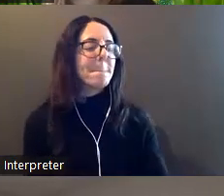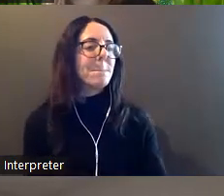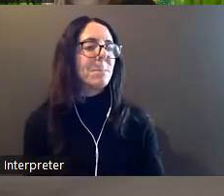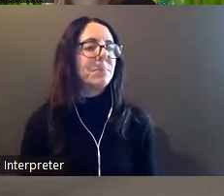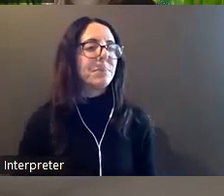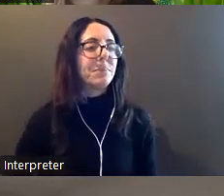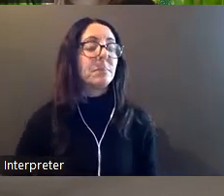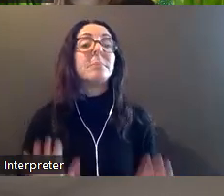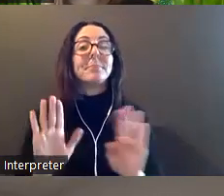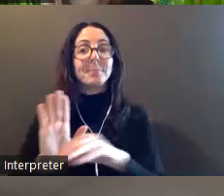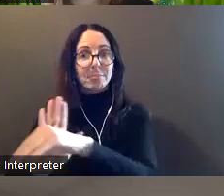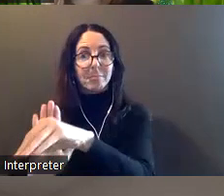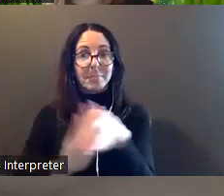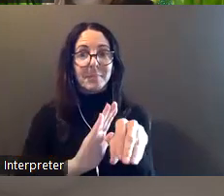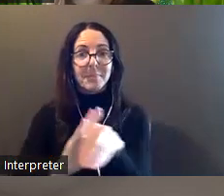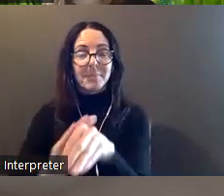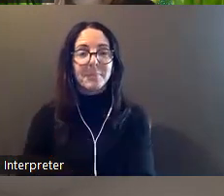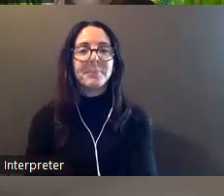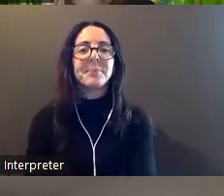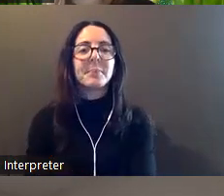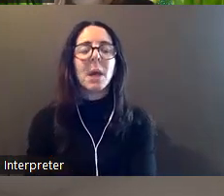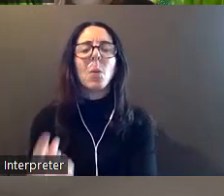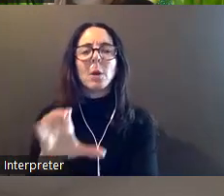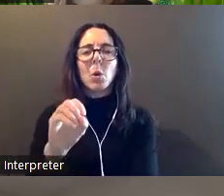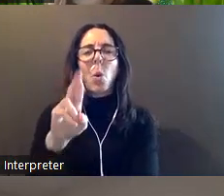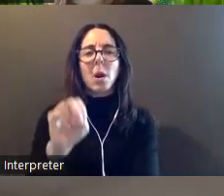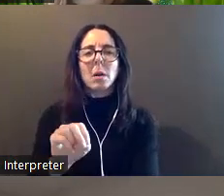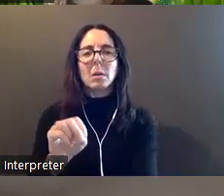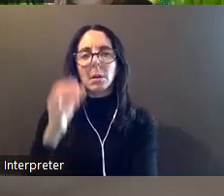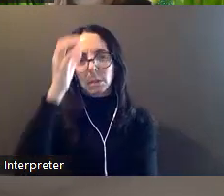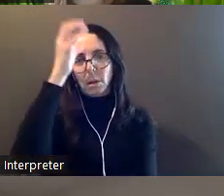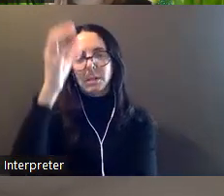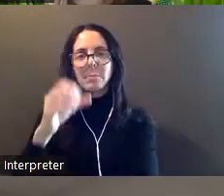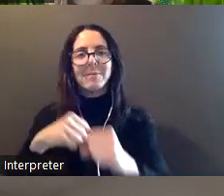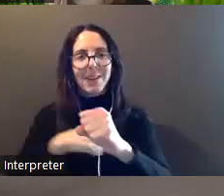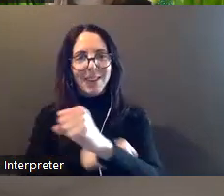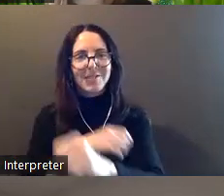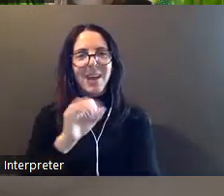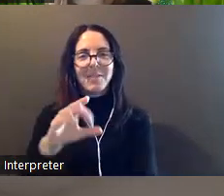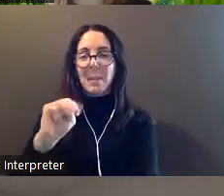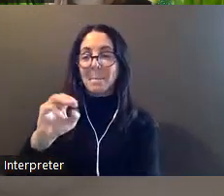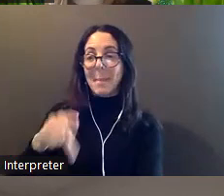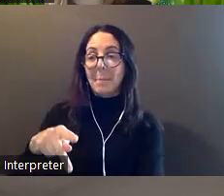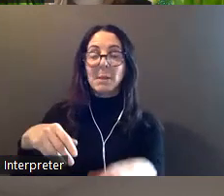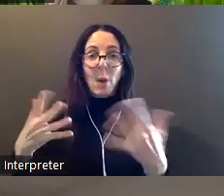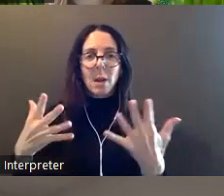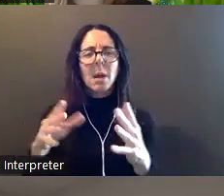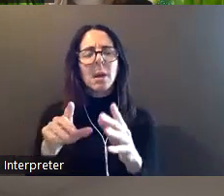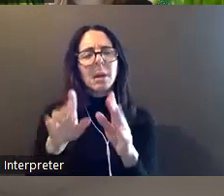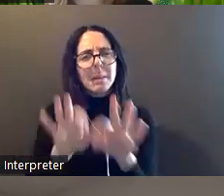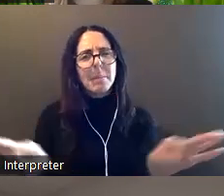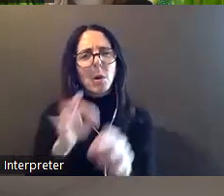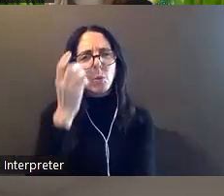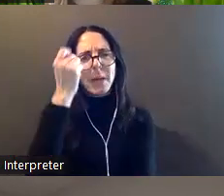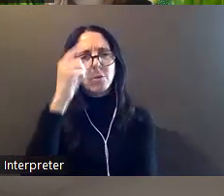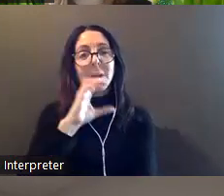A caution. So a core concept underlying our process map is the need to understand the older person's